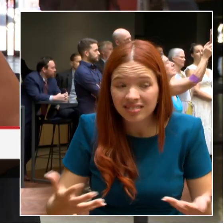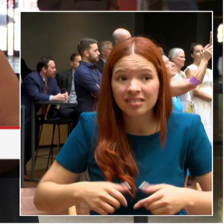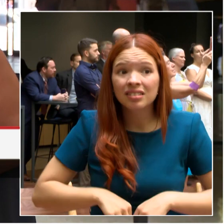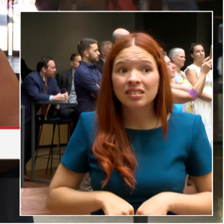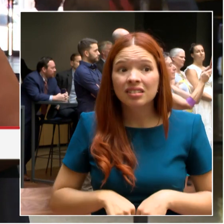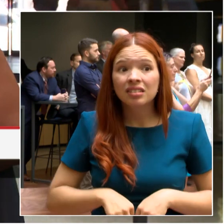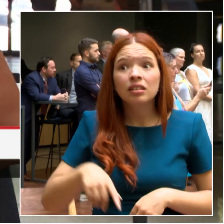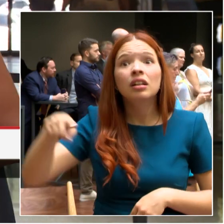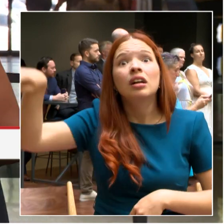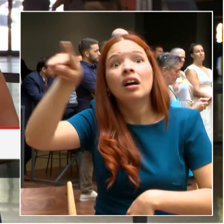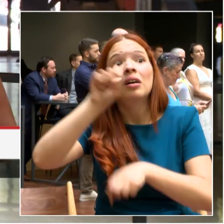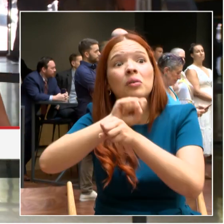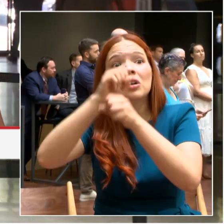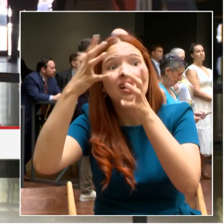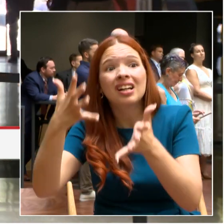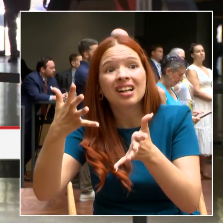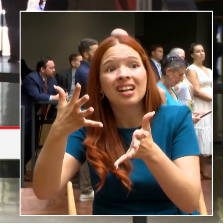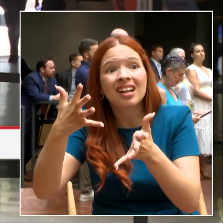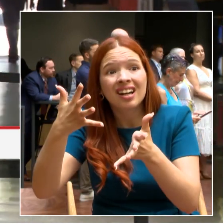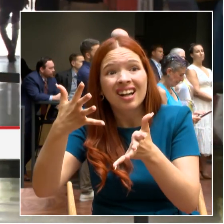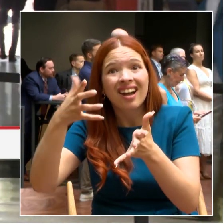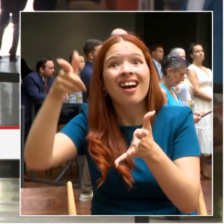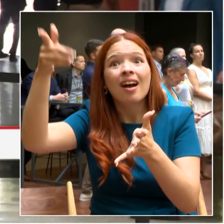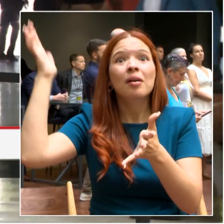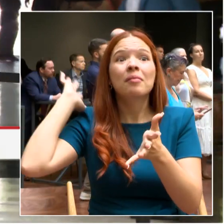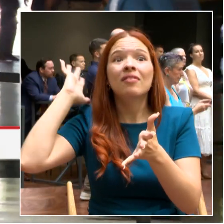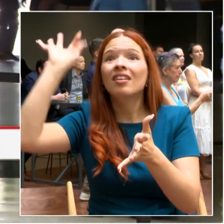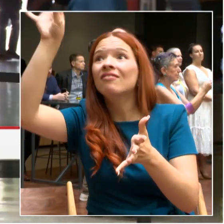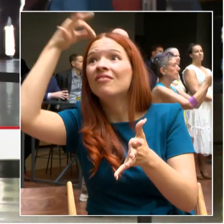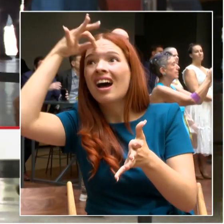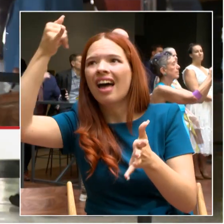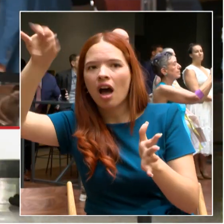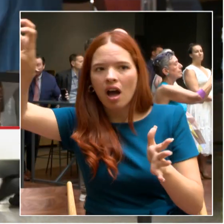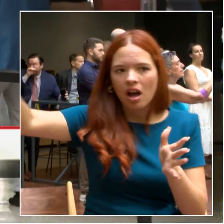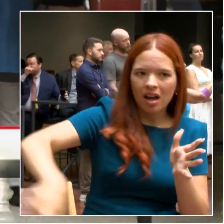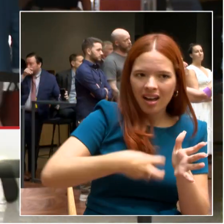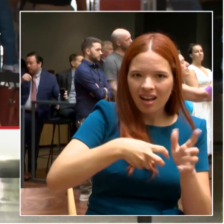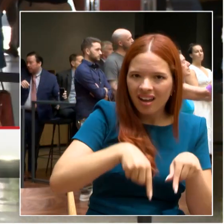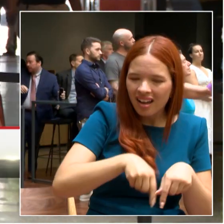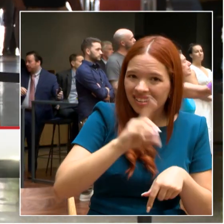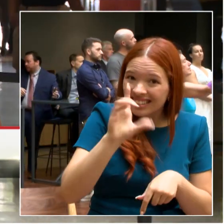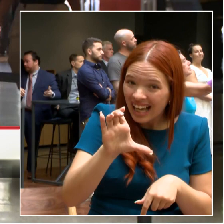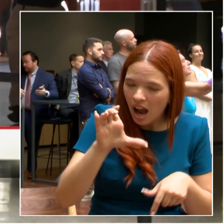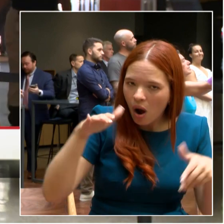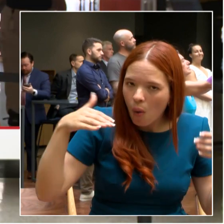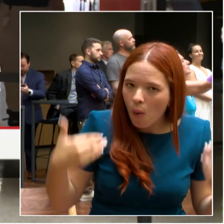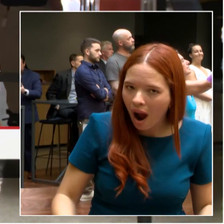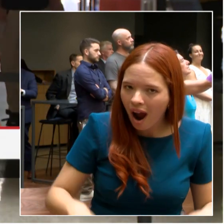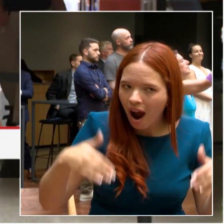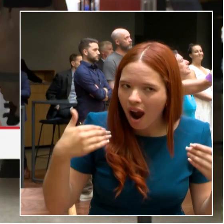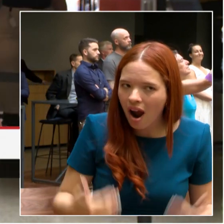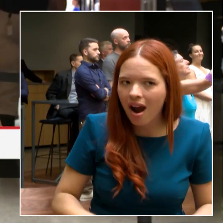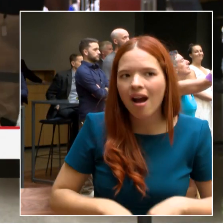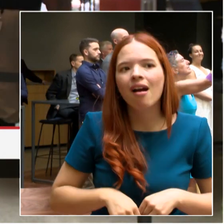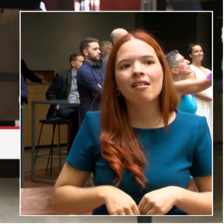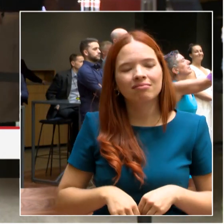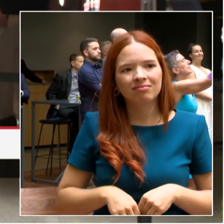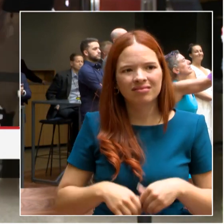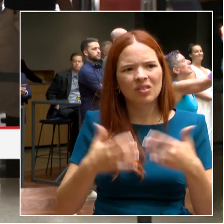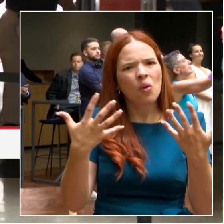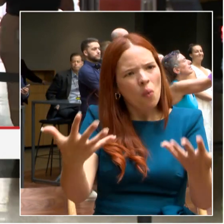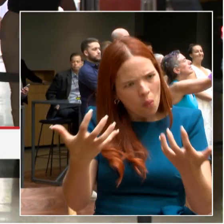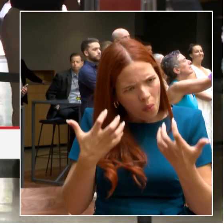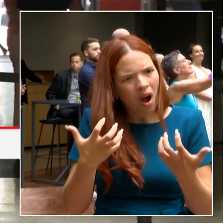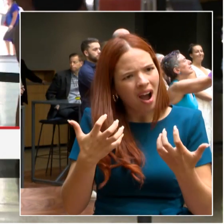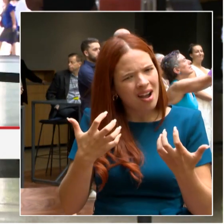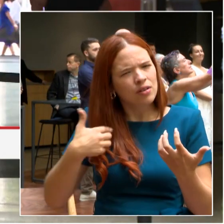government. Because they want to work on exciting projects that are transforming lives right here in